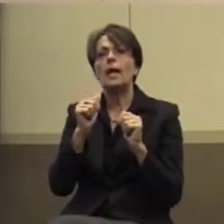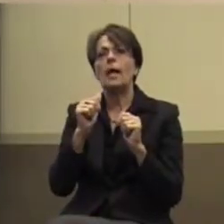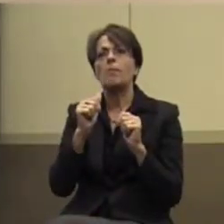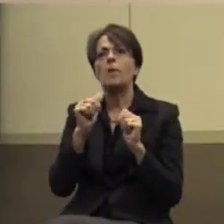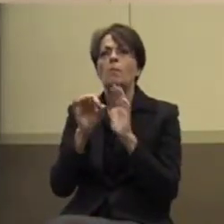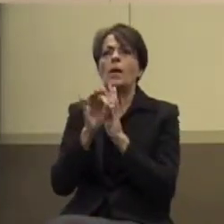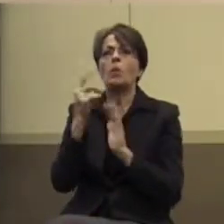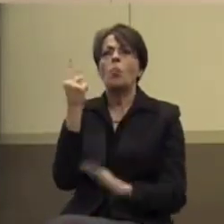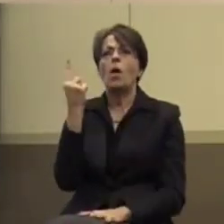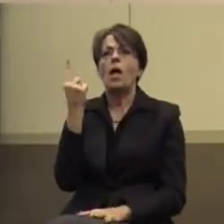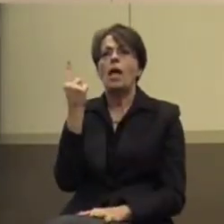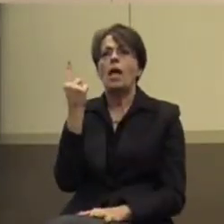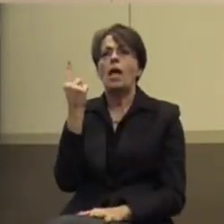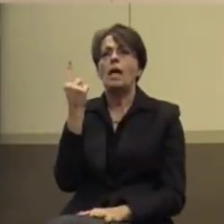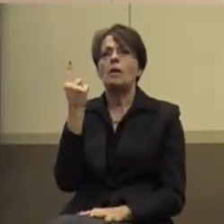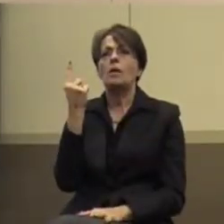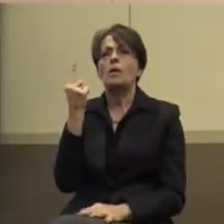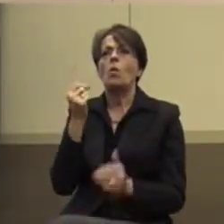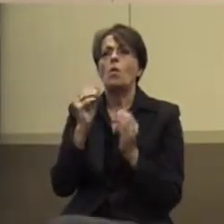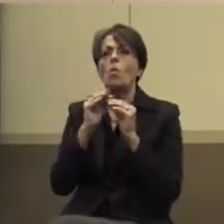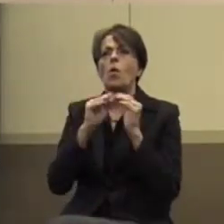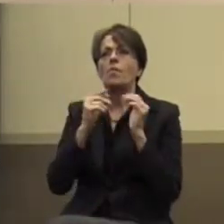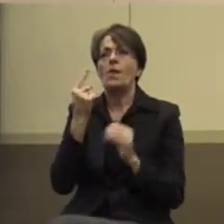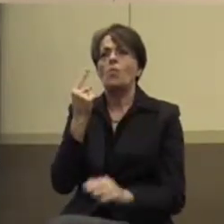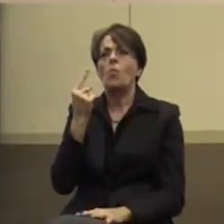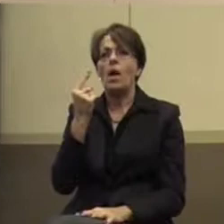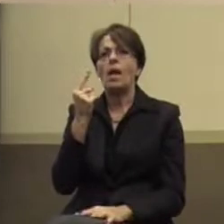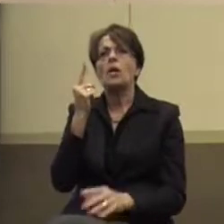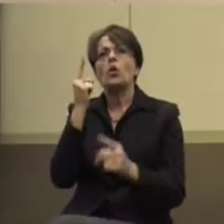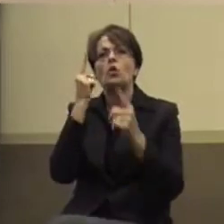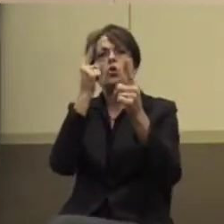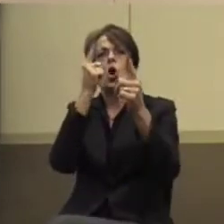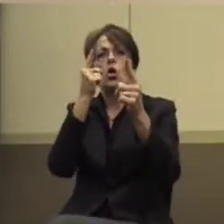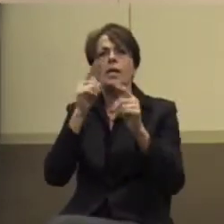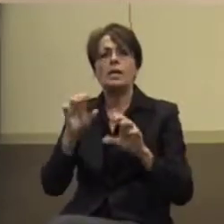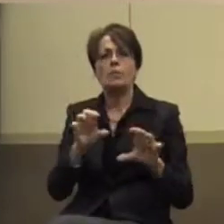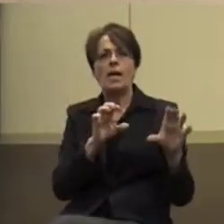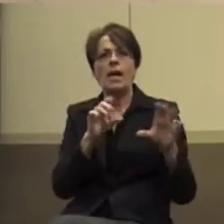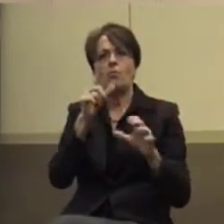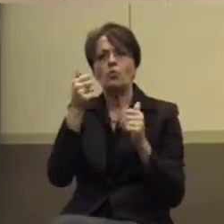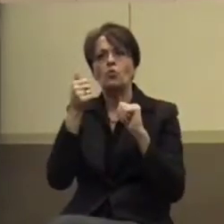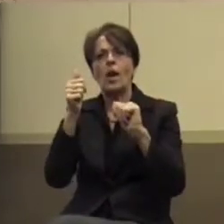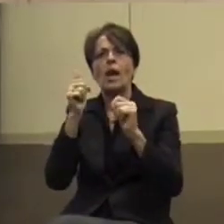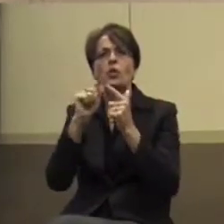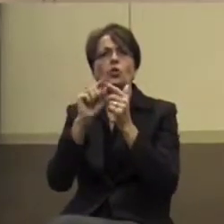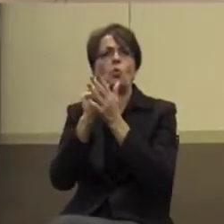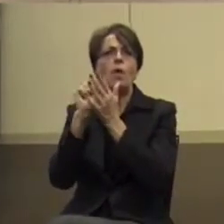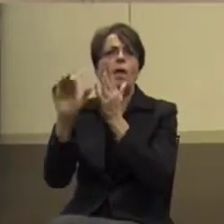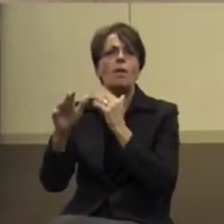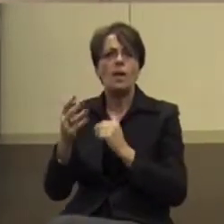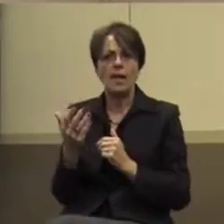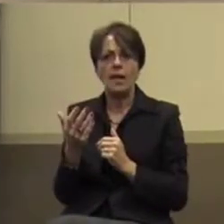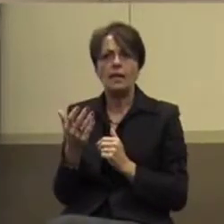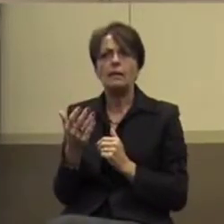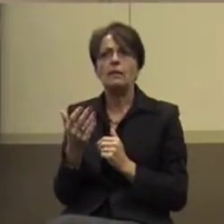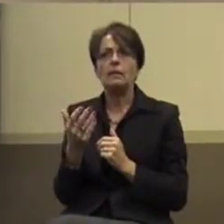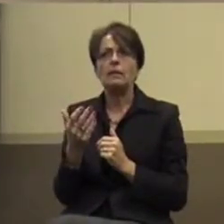just pick one, or one or more than one, like just big target behavior that we're trying to eliminate from